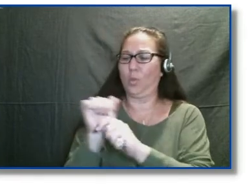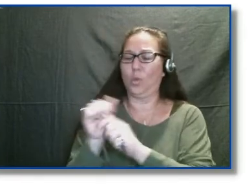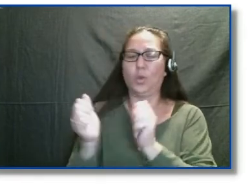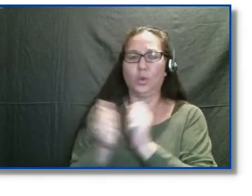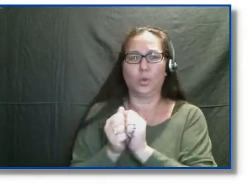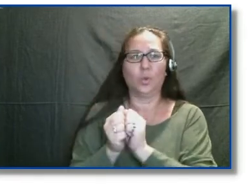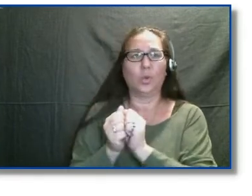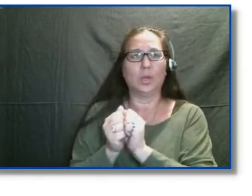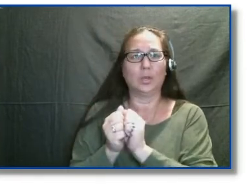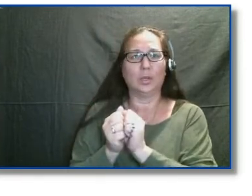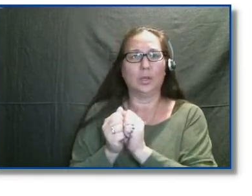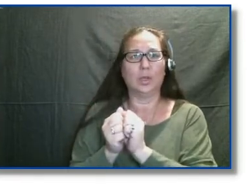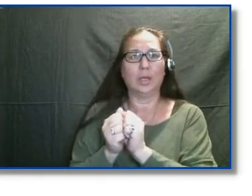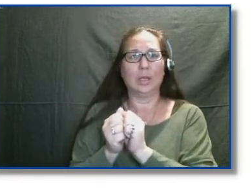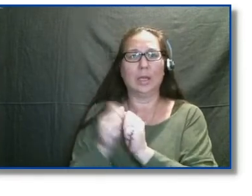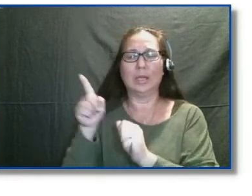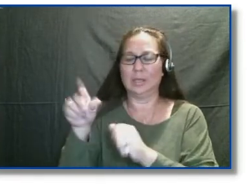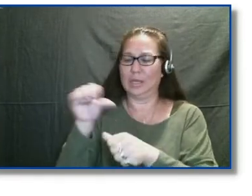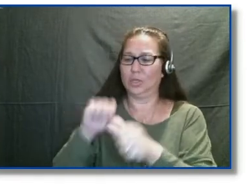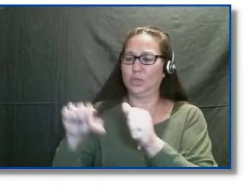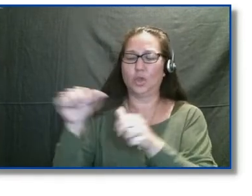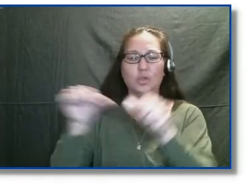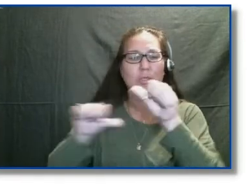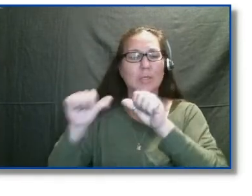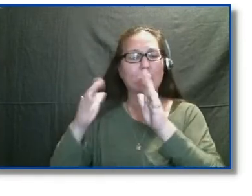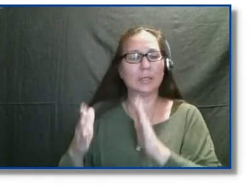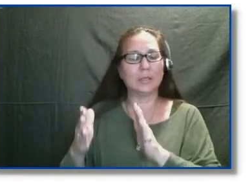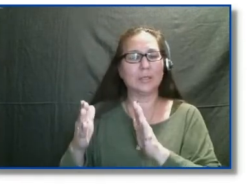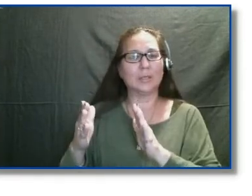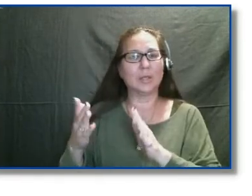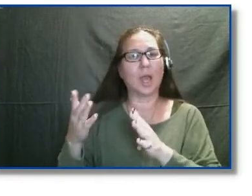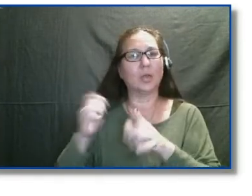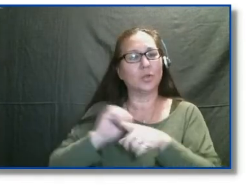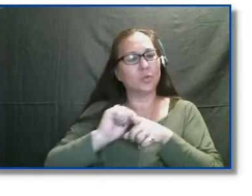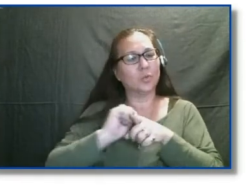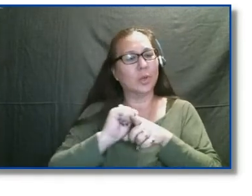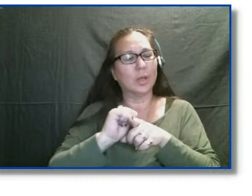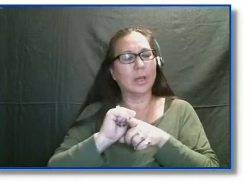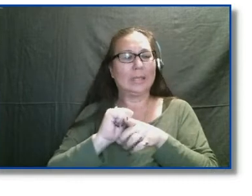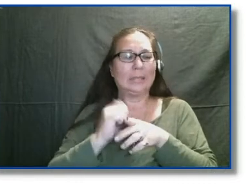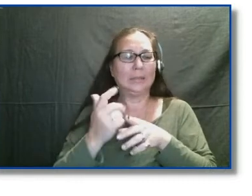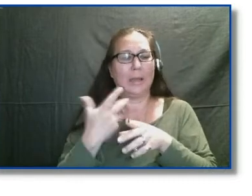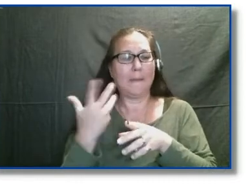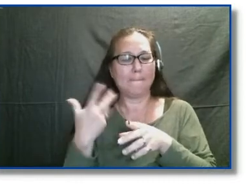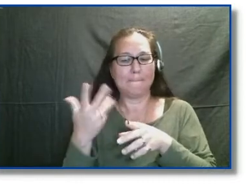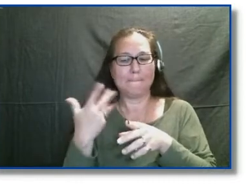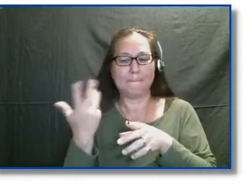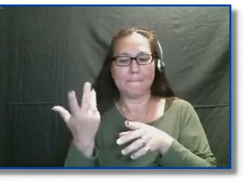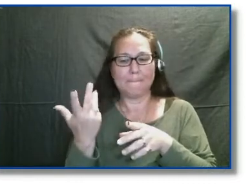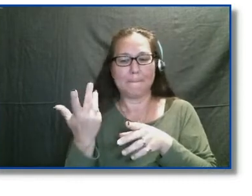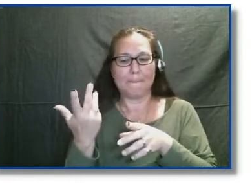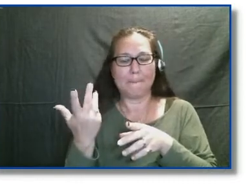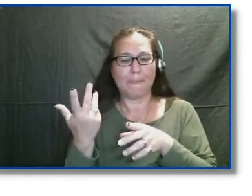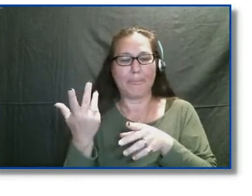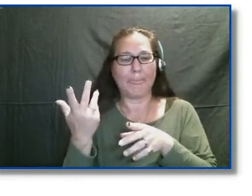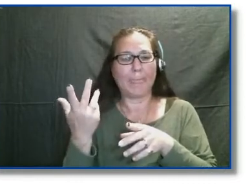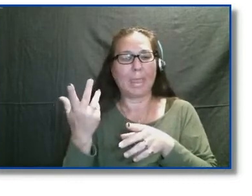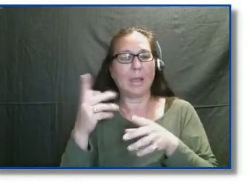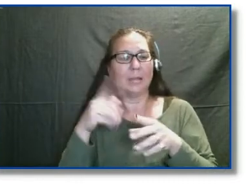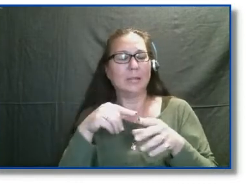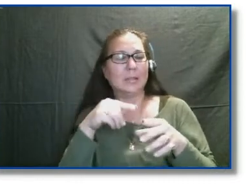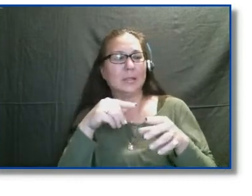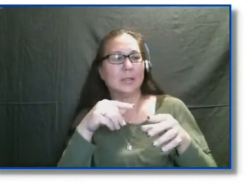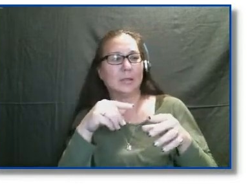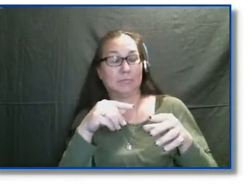this computational social scientist to train the machine learning algorithm, machine